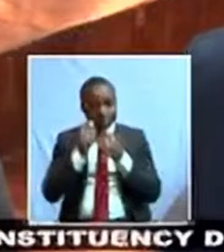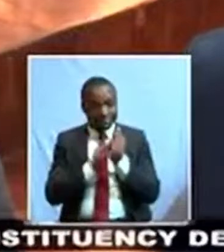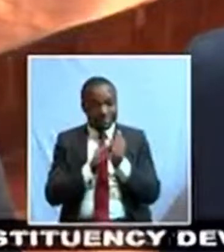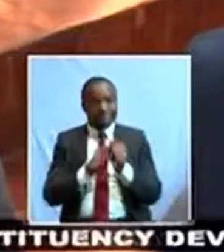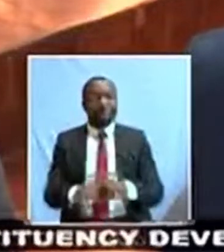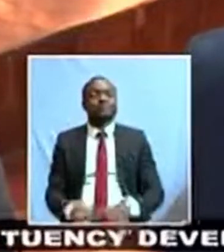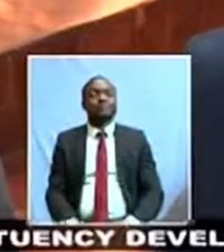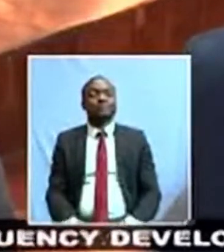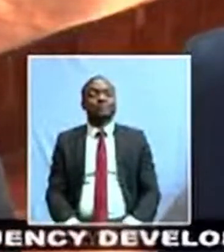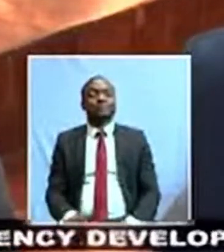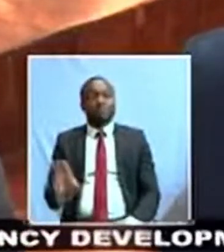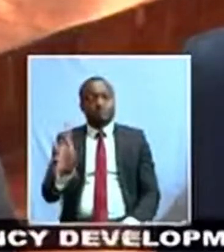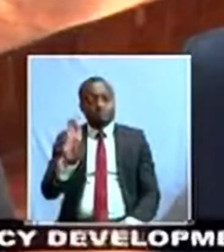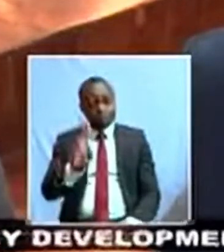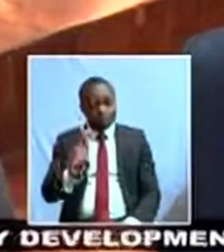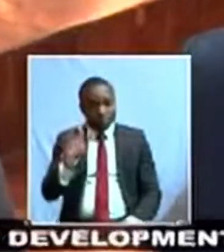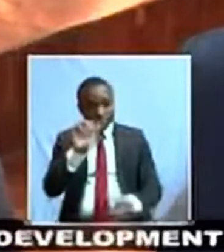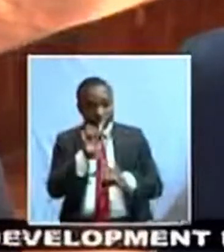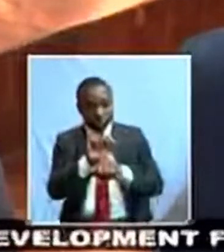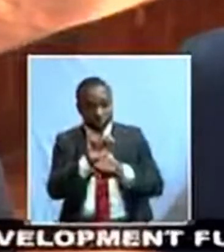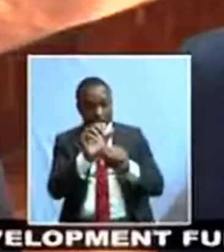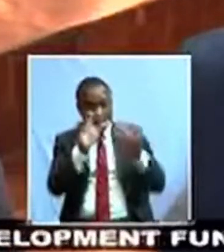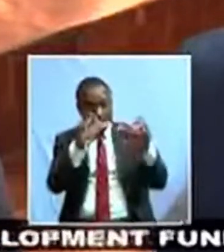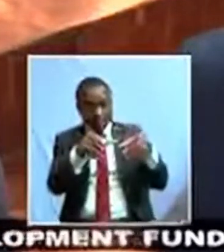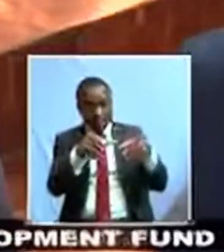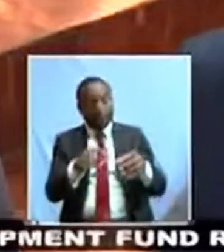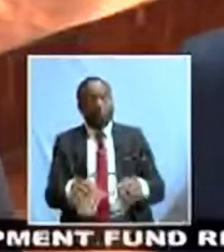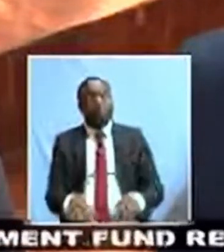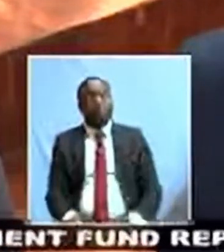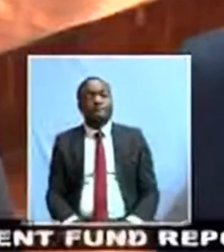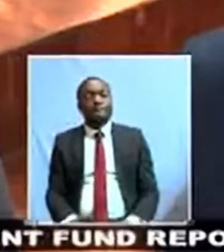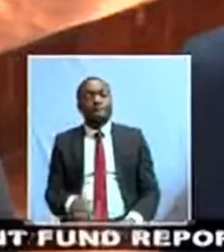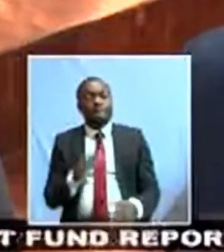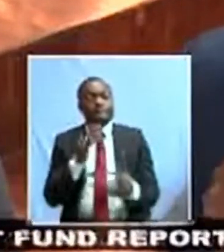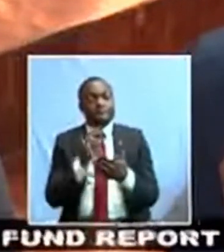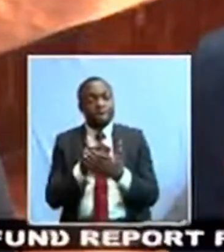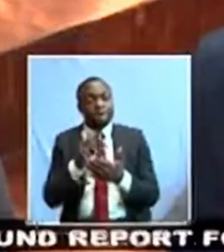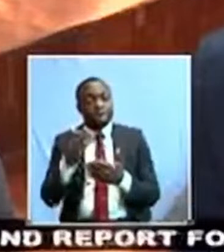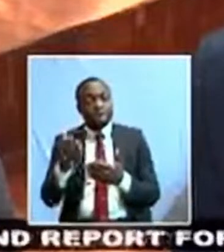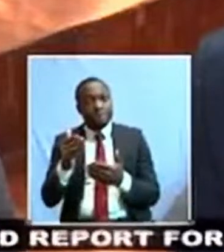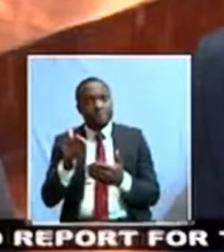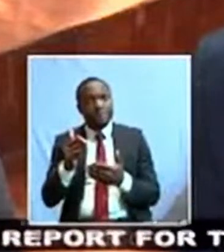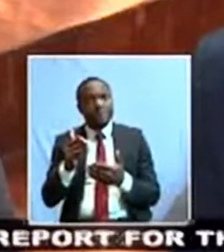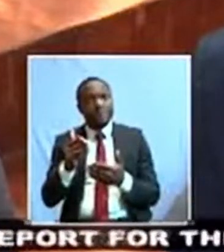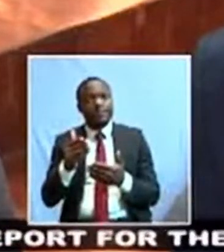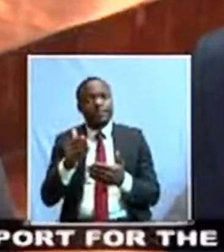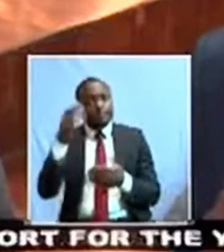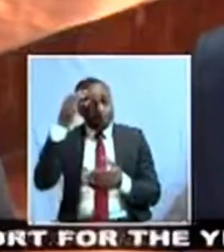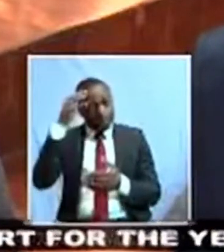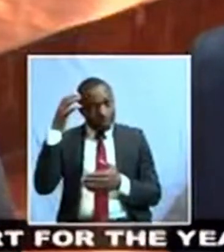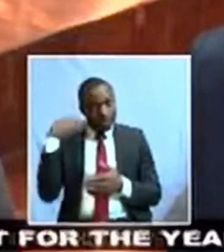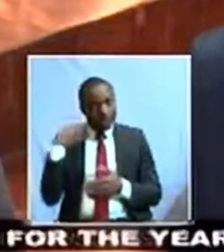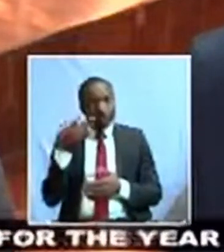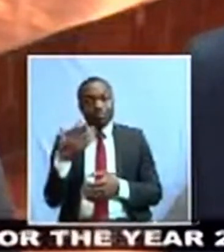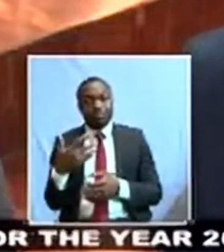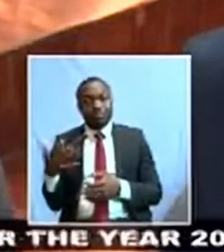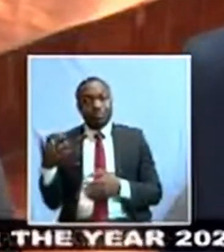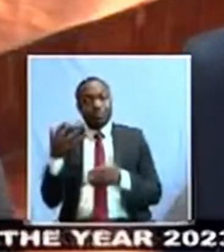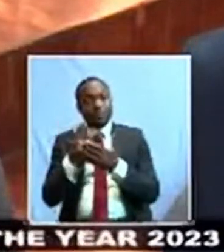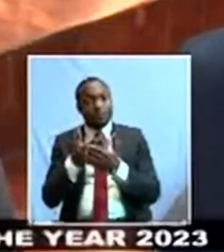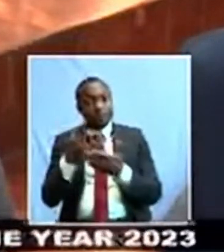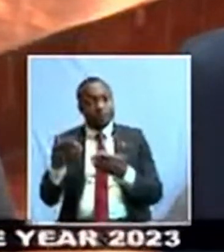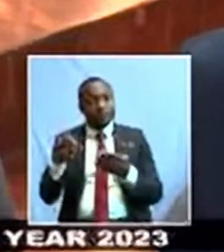identified, was used for operations at the Council to procure stationery, to procure cleaning